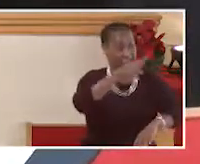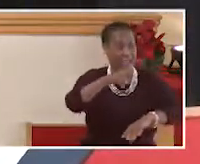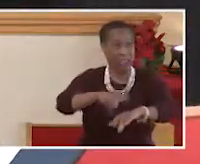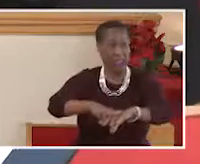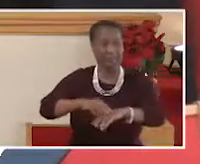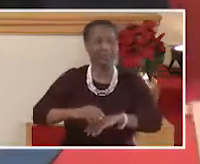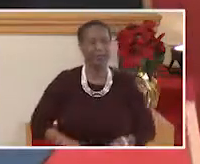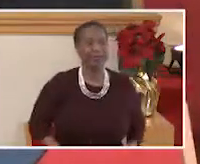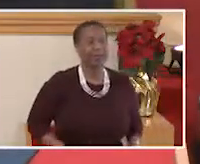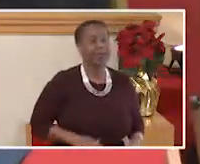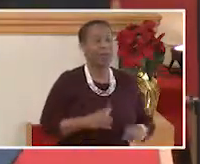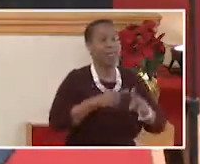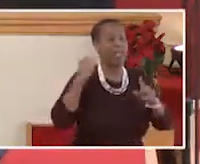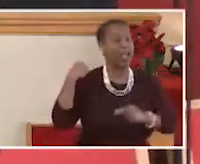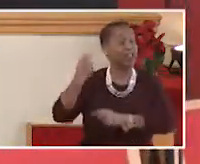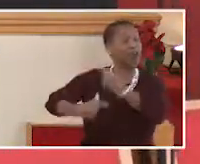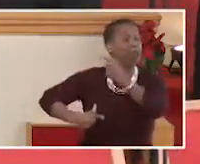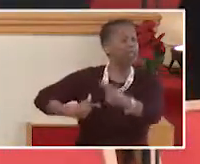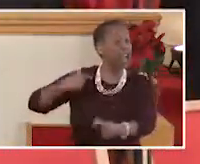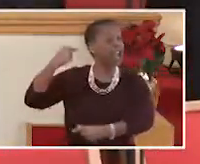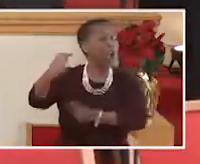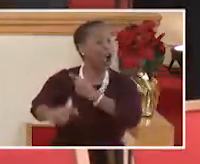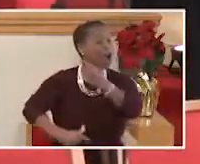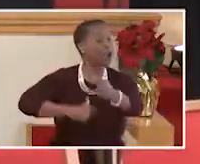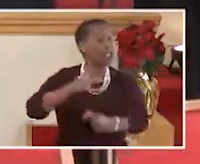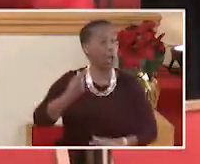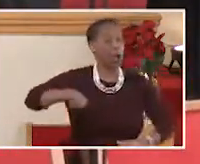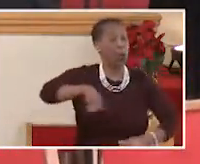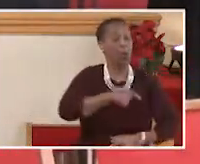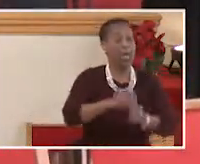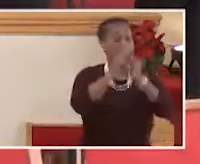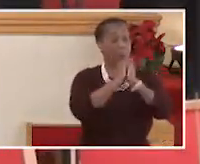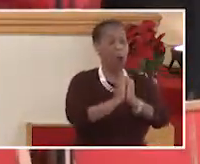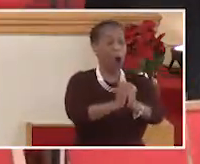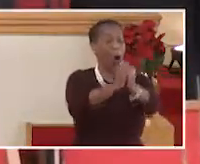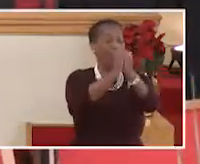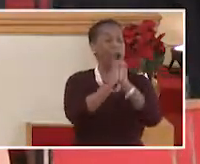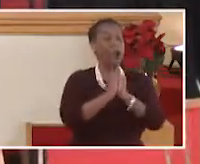from generation to generation, we